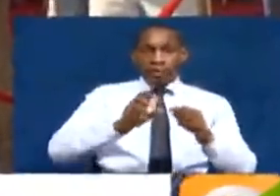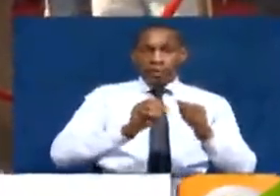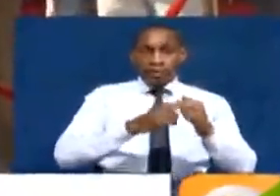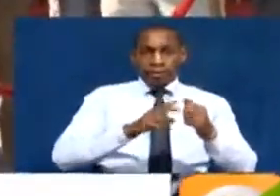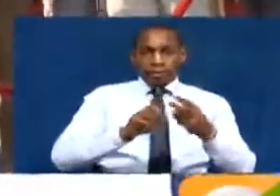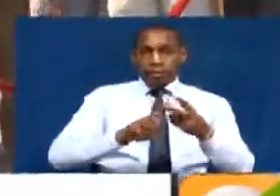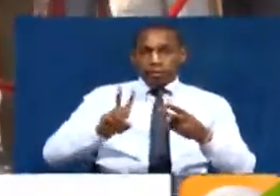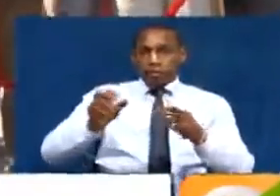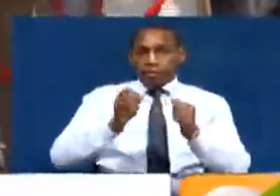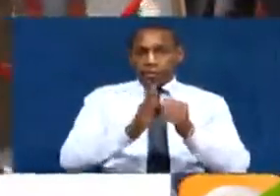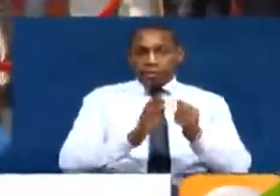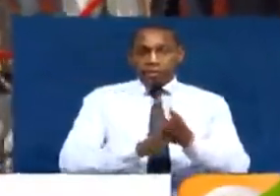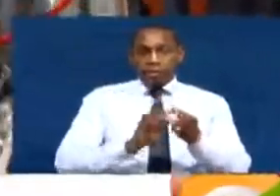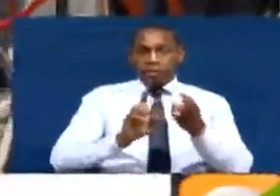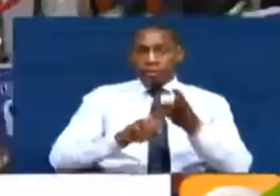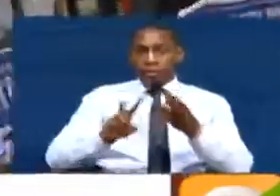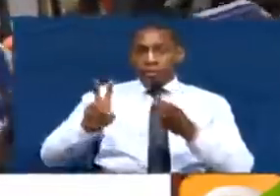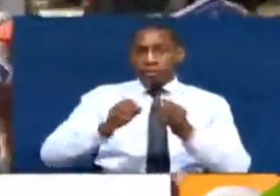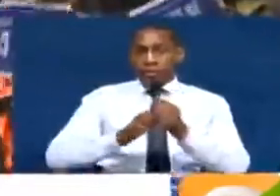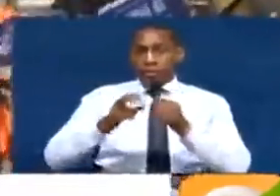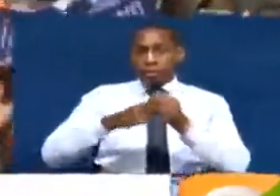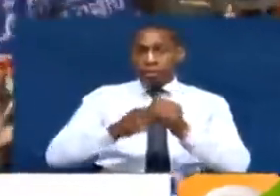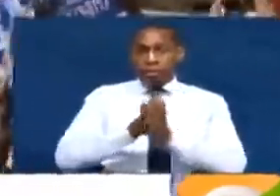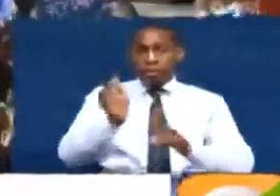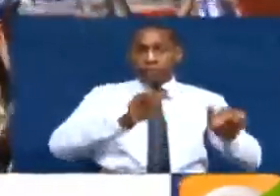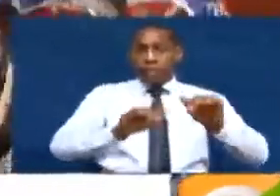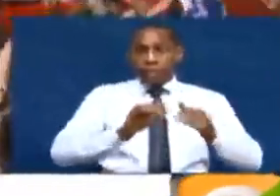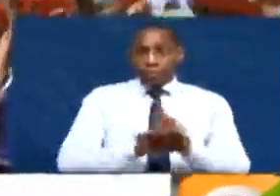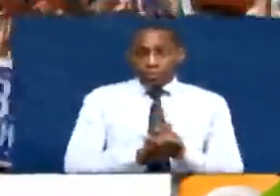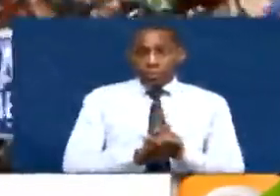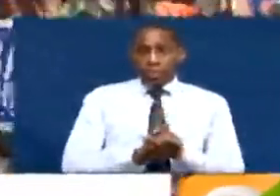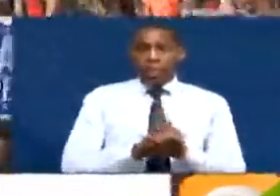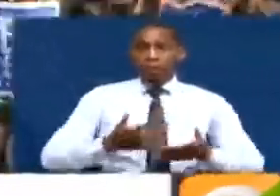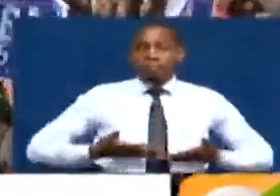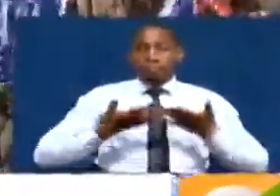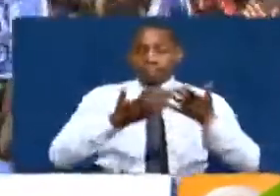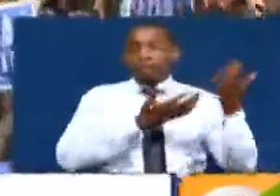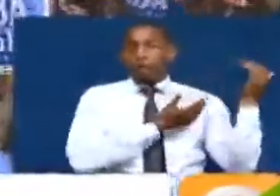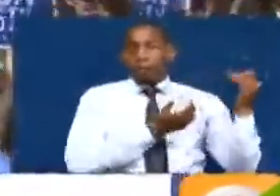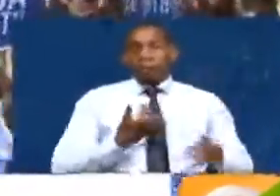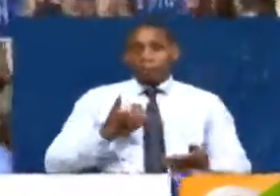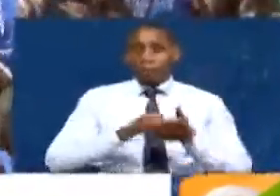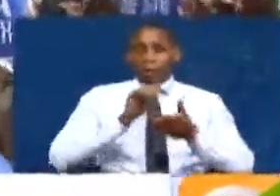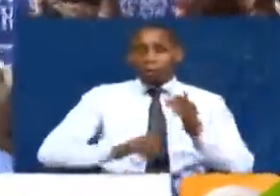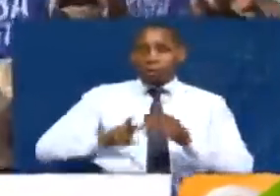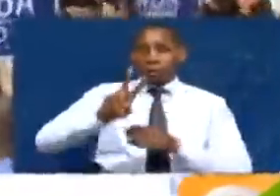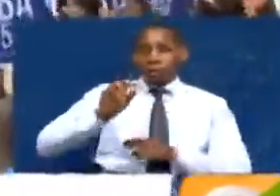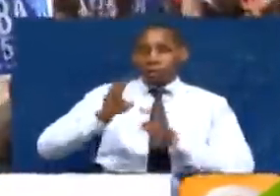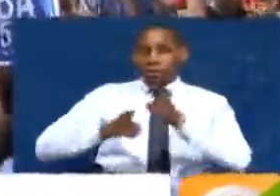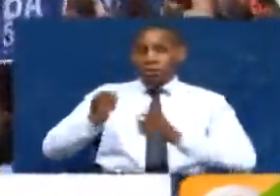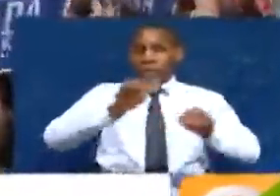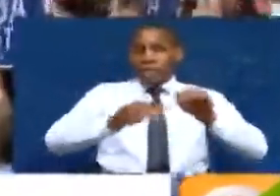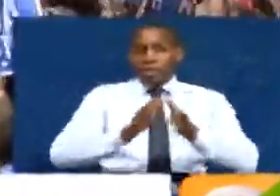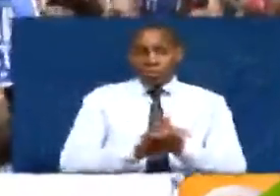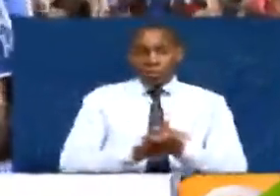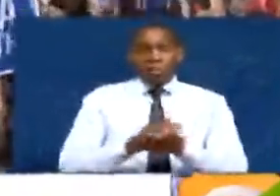2007, 2013 and 2017 general elections, expressed optimism that the 2022